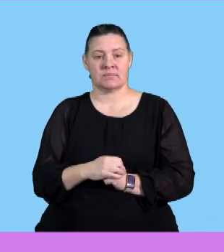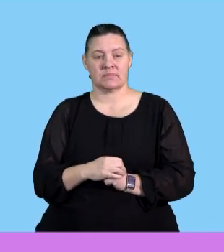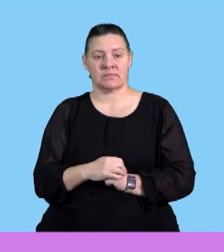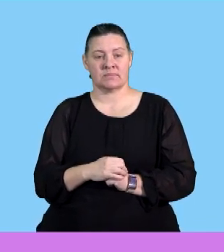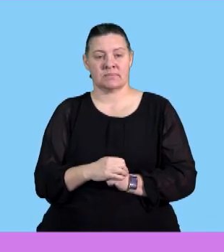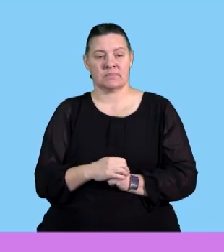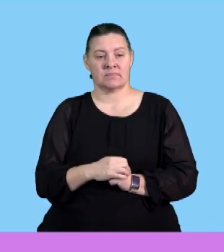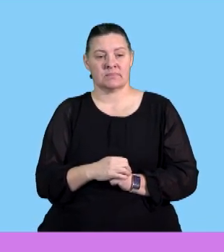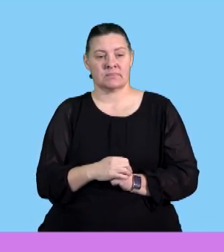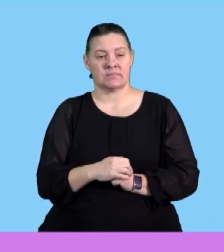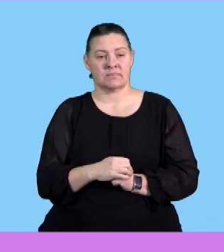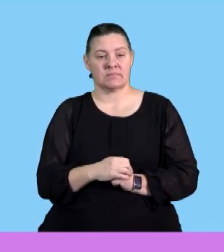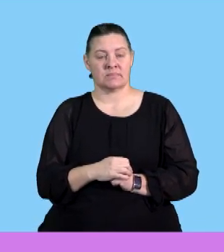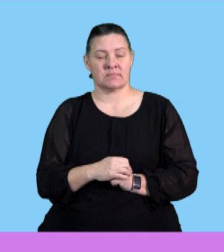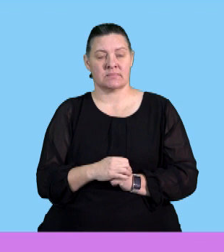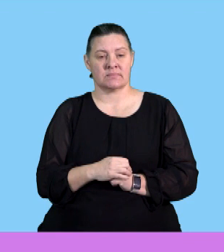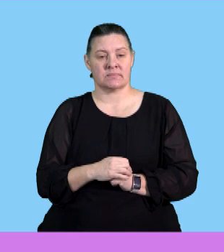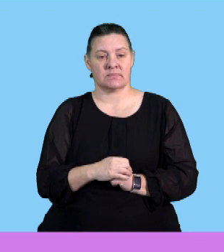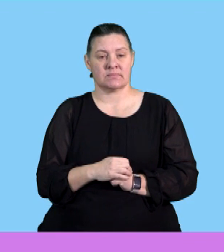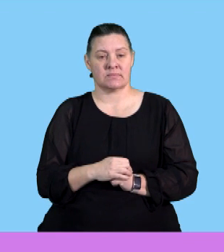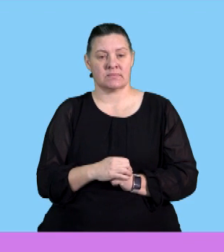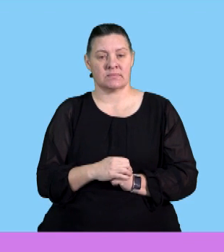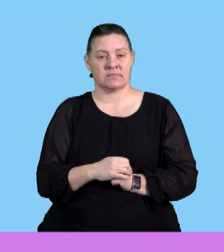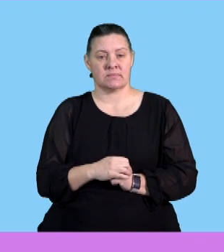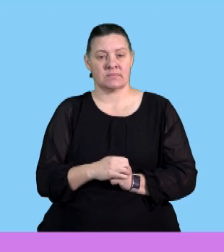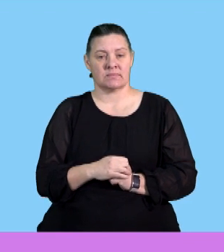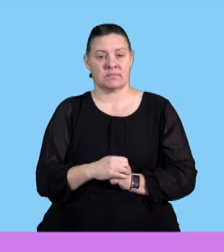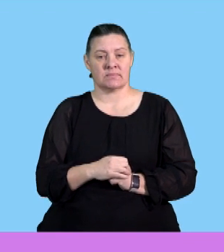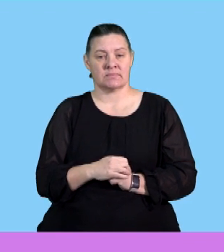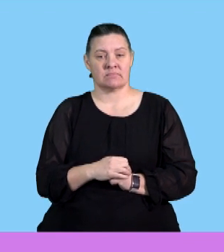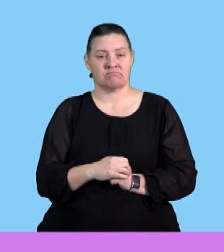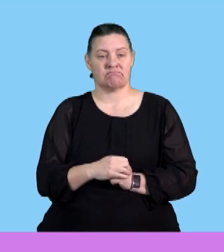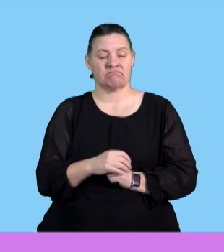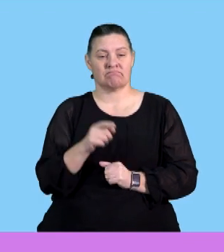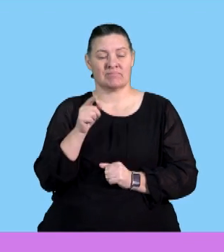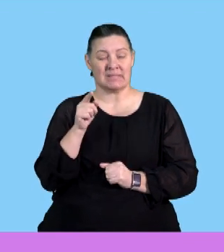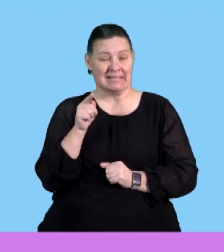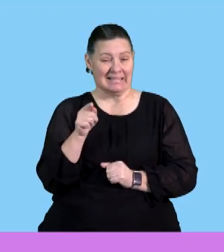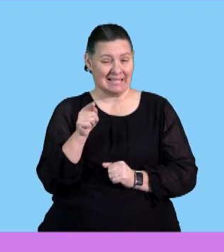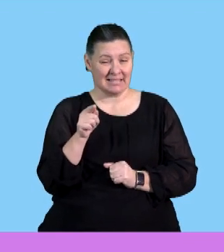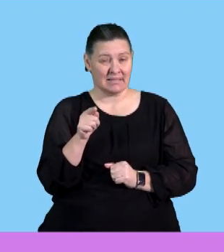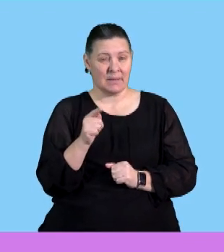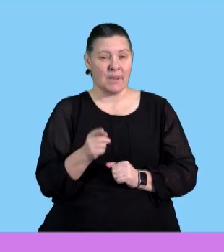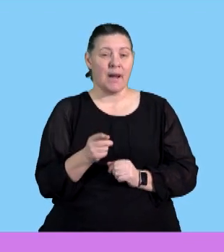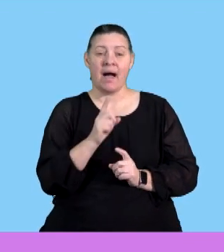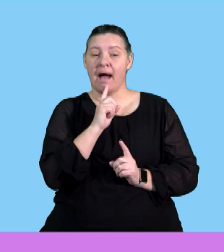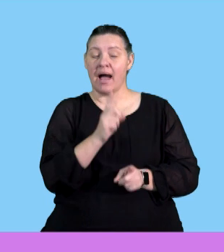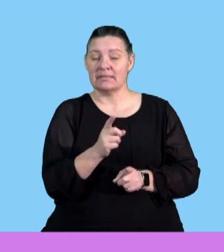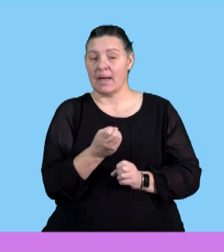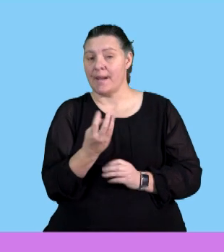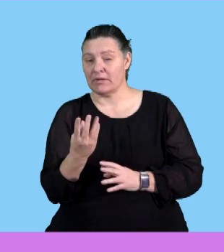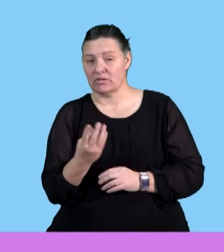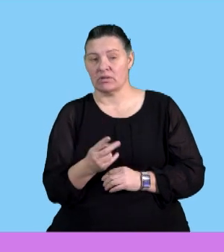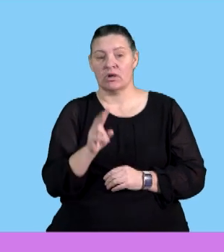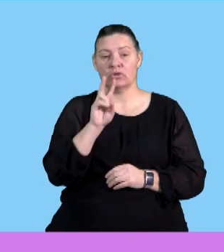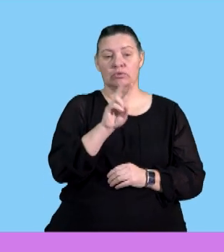144.37 multiplied by 15 over 100. So this gives us an